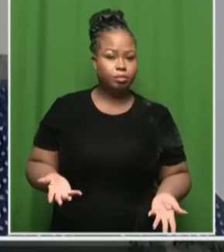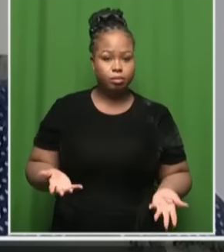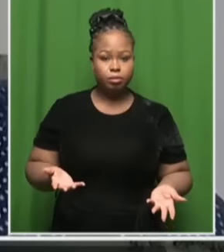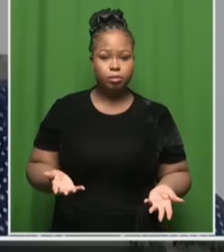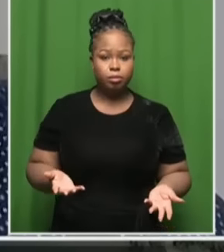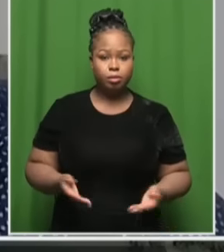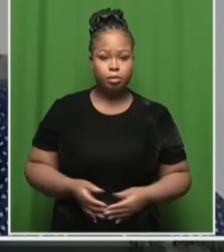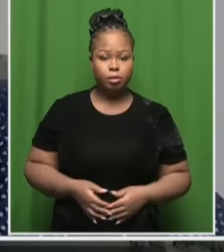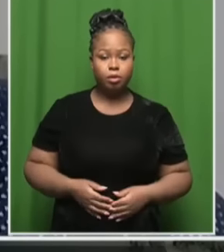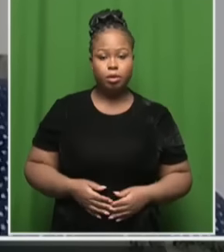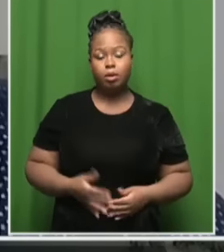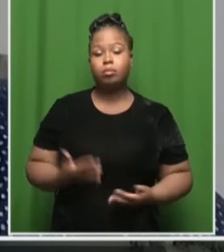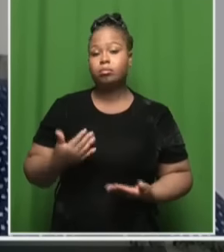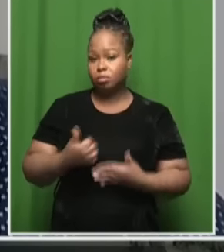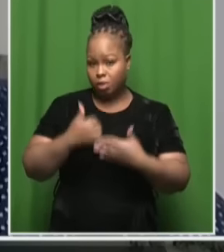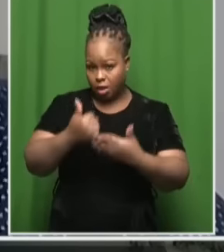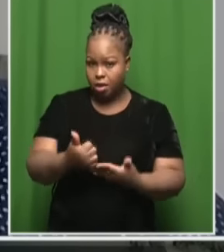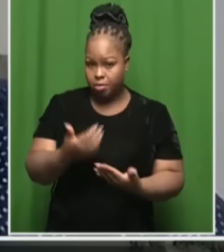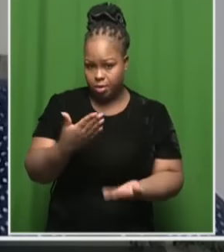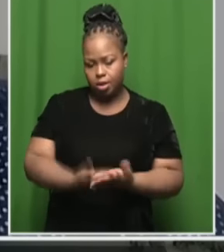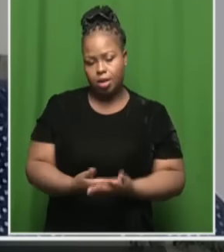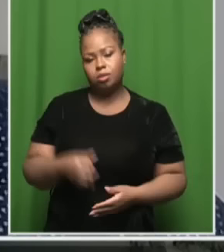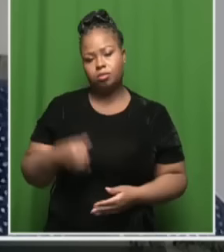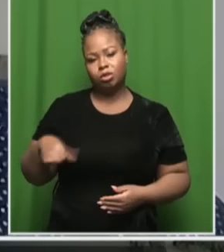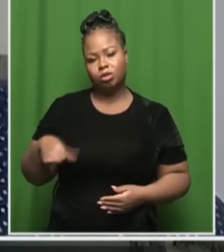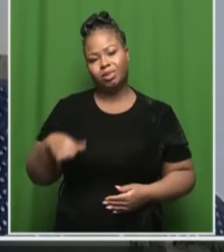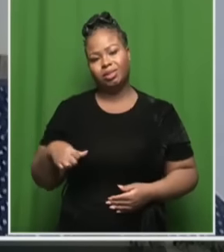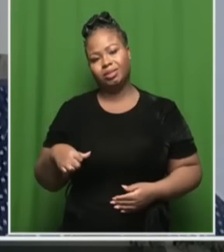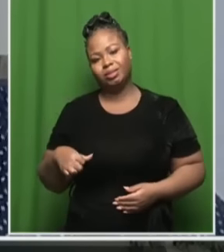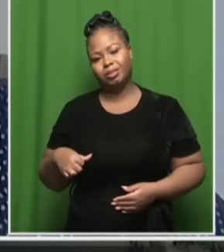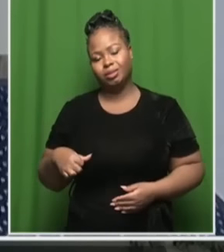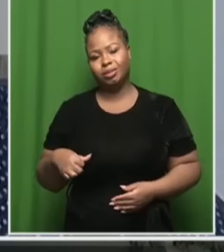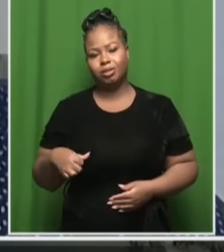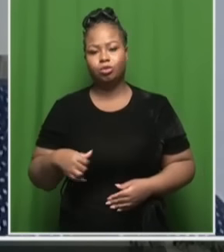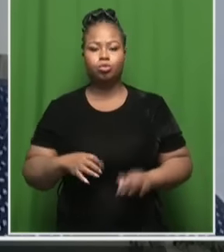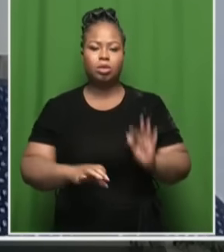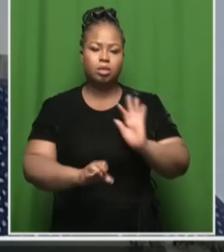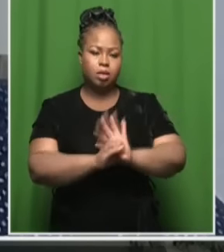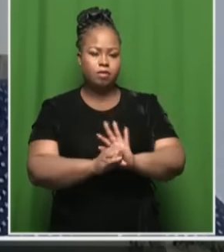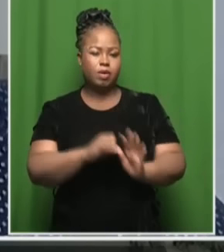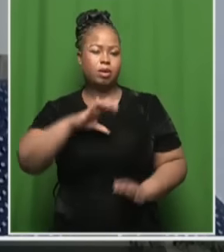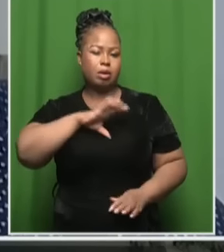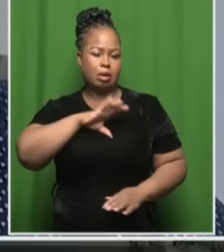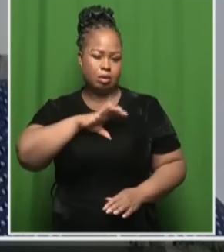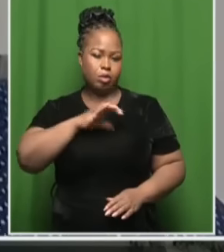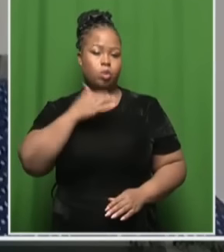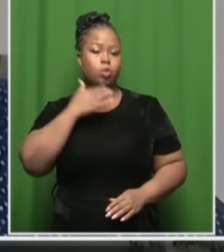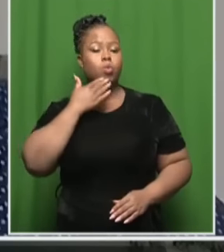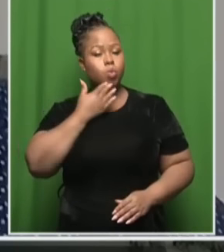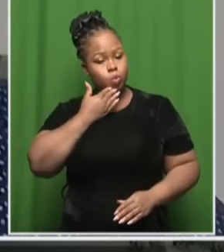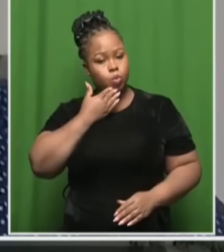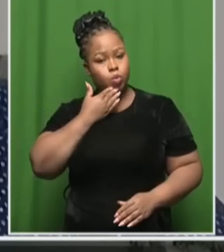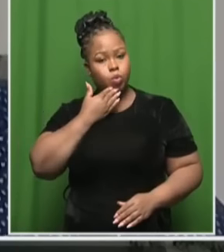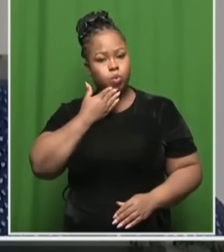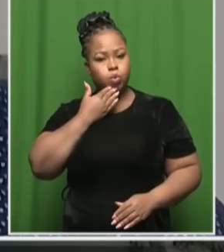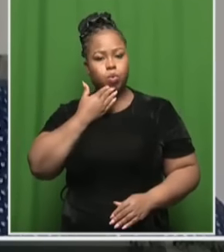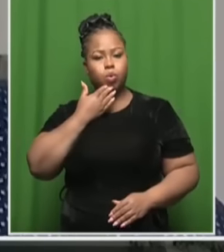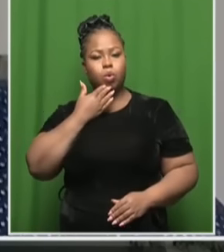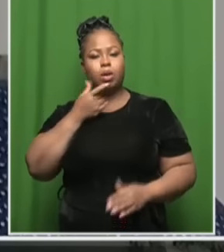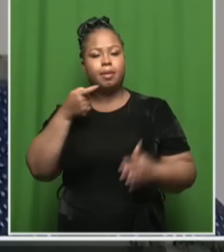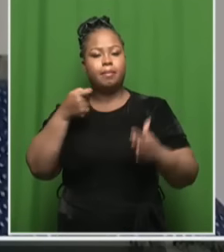be useful, it could be helpful to municipalities in identifying customers who are either